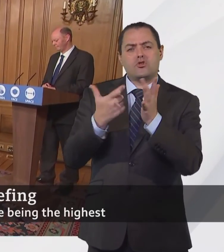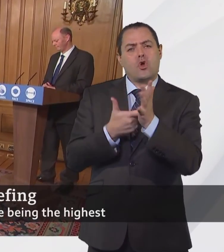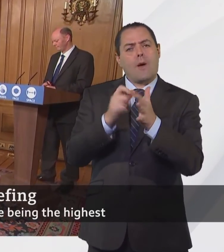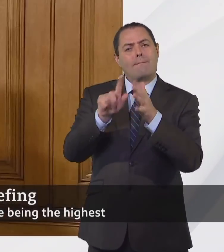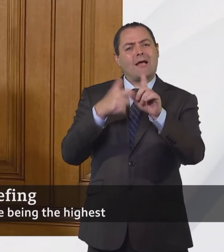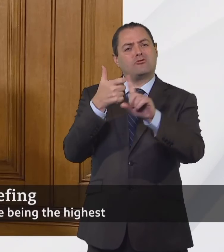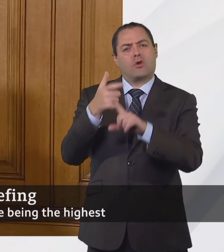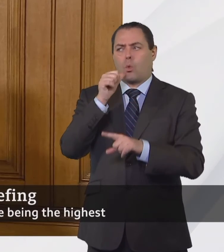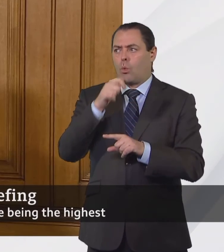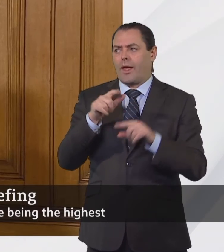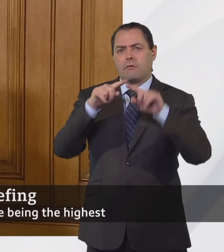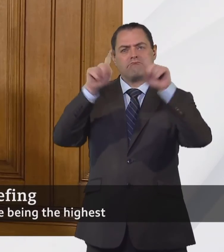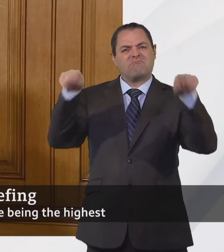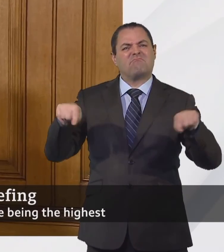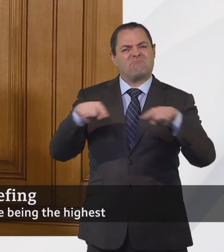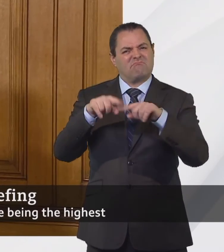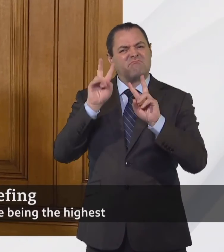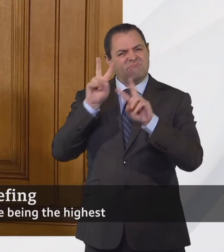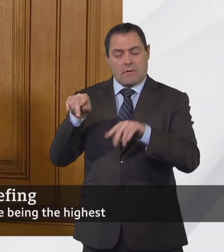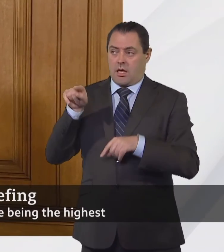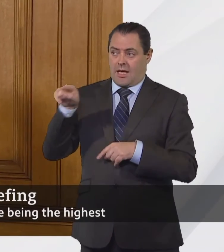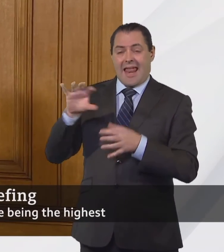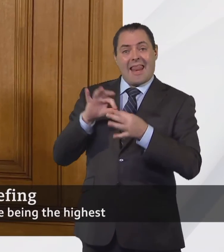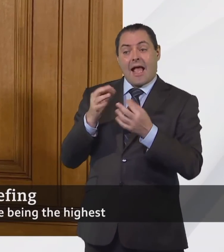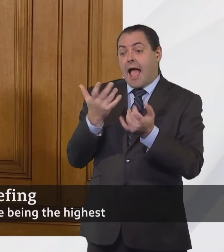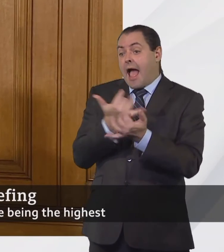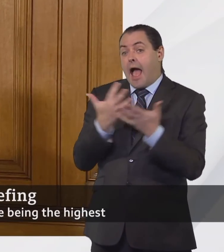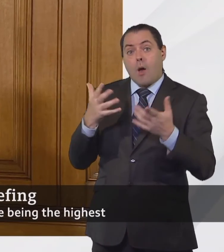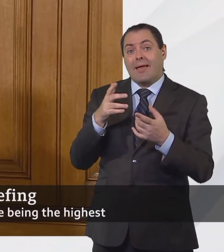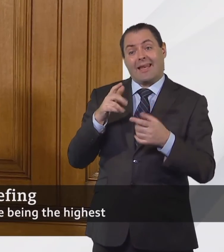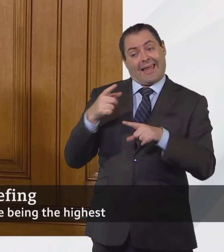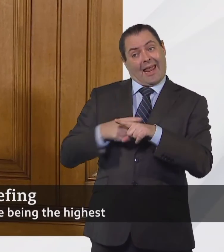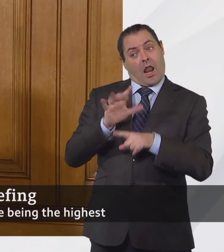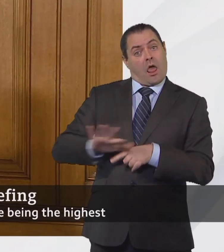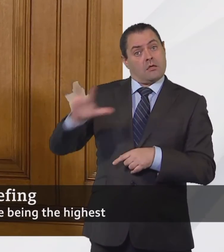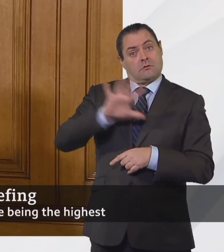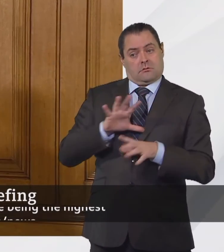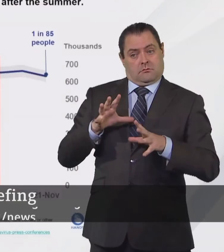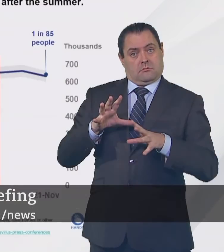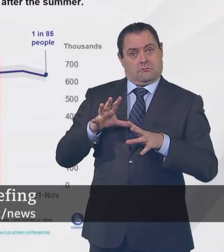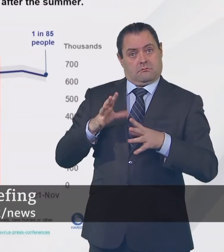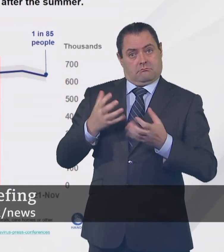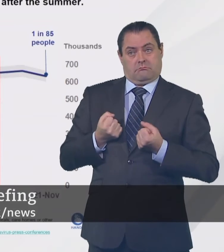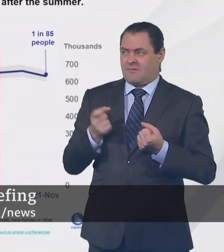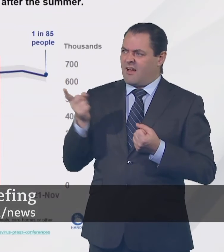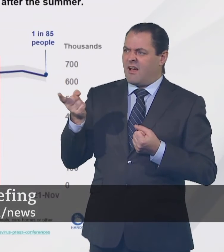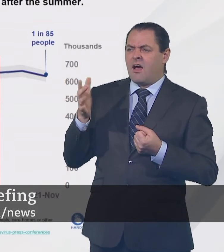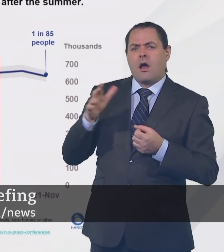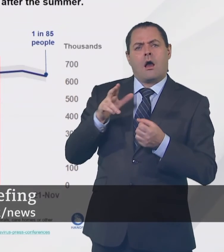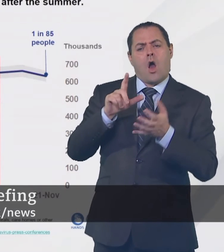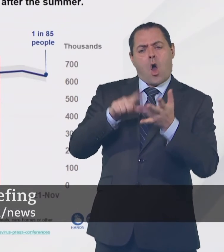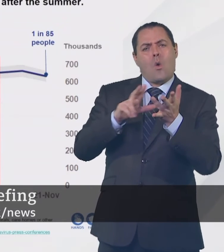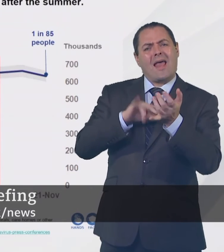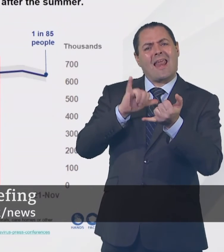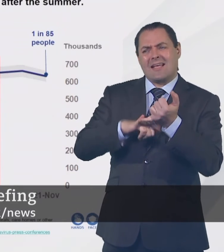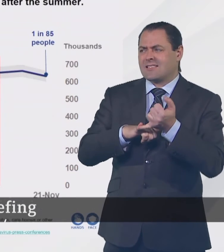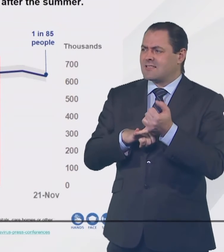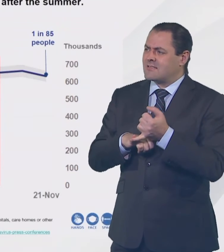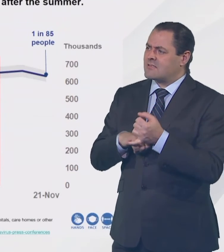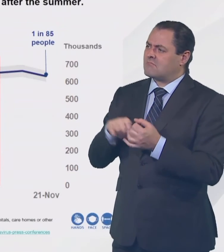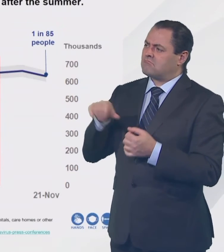the estimated number of people testing positive in England over time. So this is from the Office for National